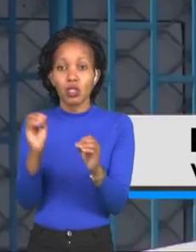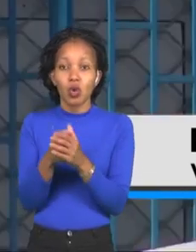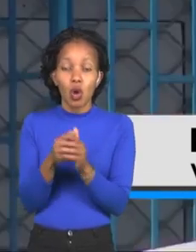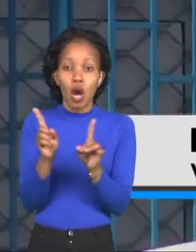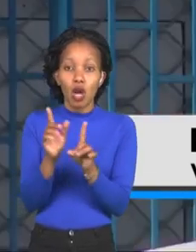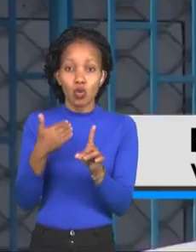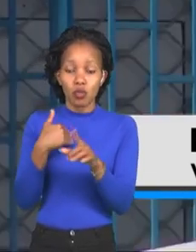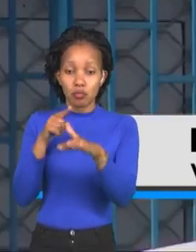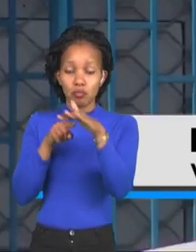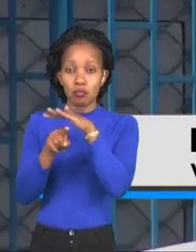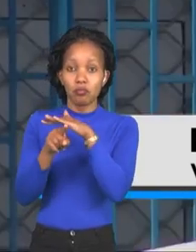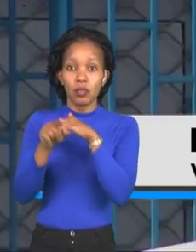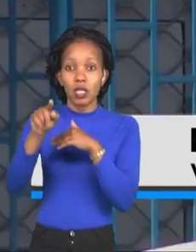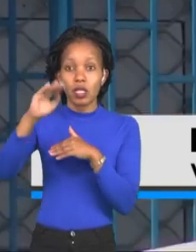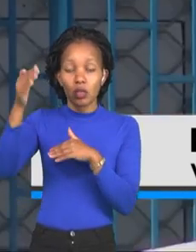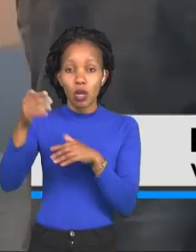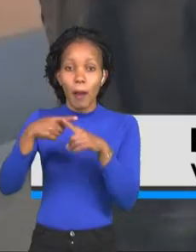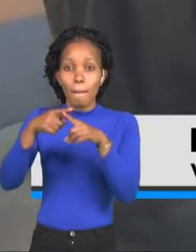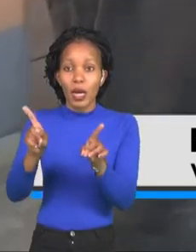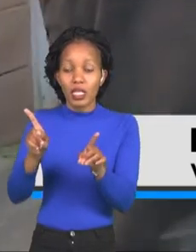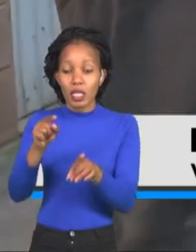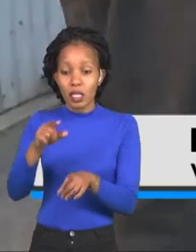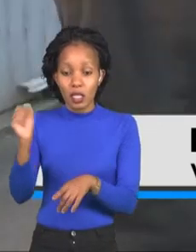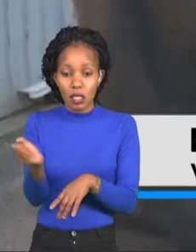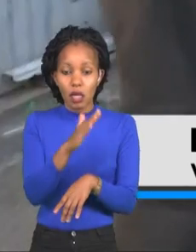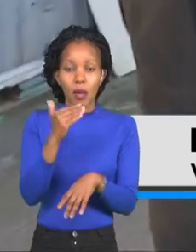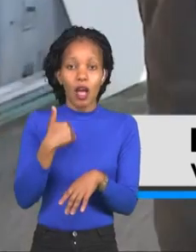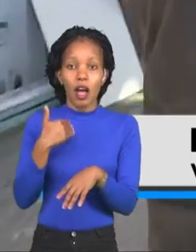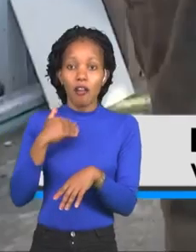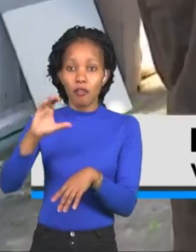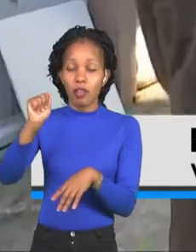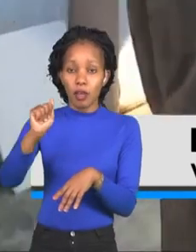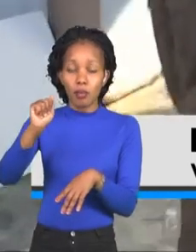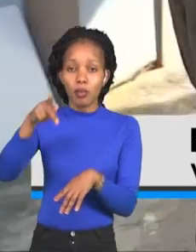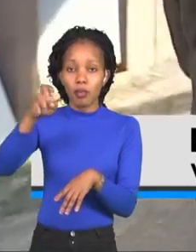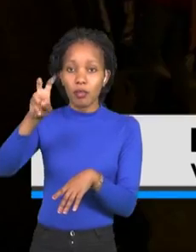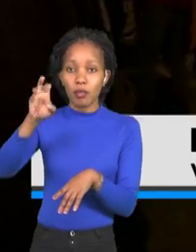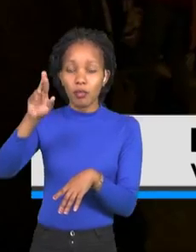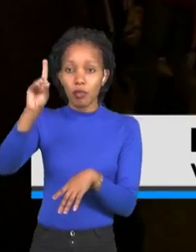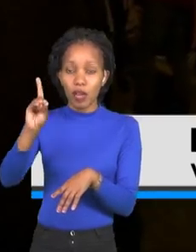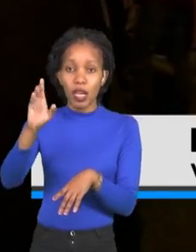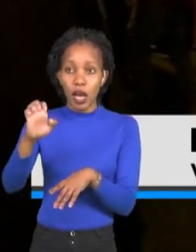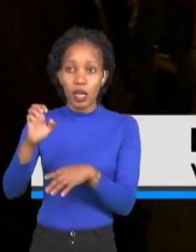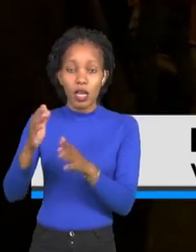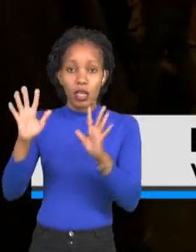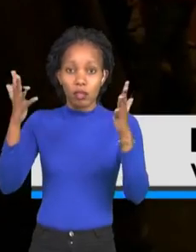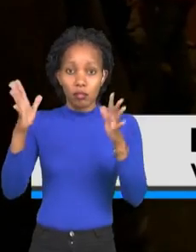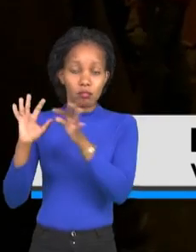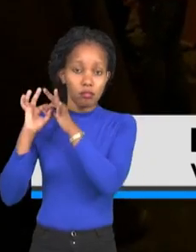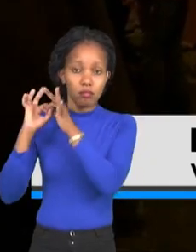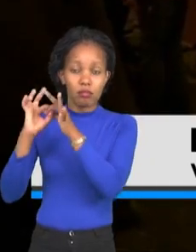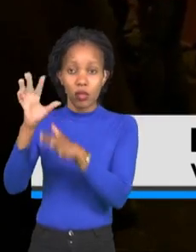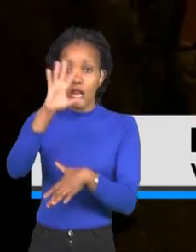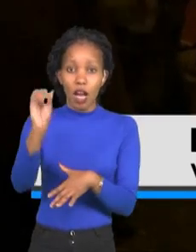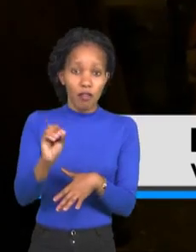the entrance into Cova da Moura. But inside the slum, a vibrant Cape Verdean community cherishes and celebrates their home country off